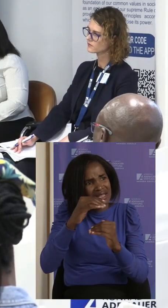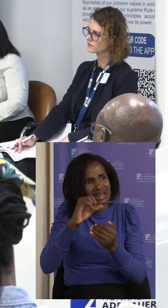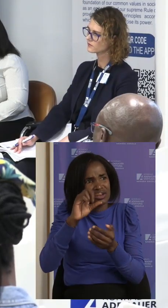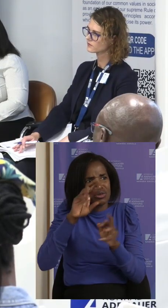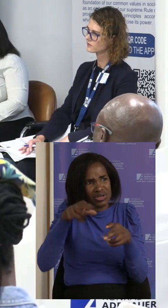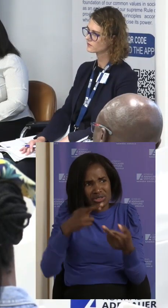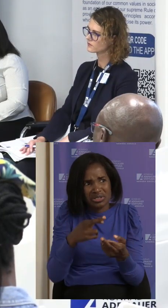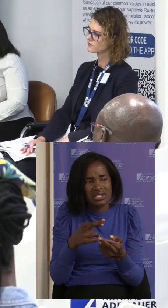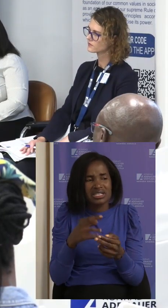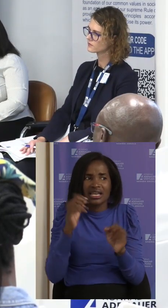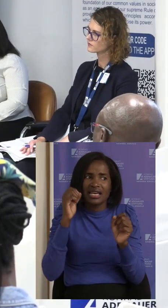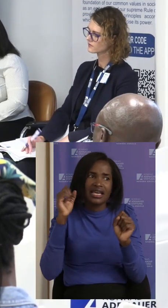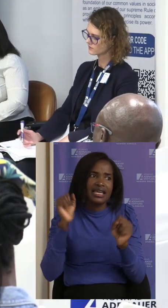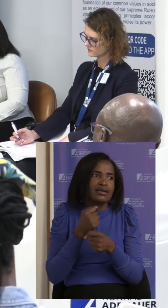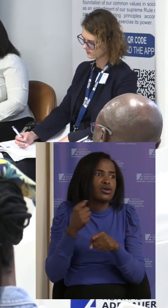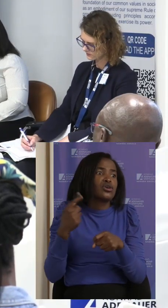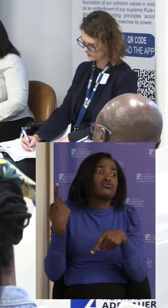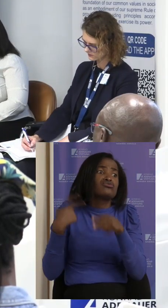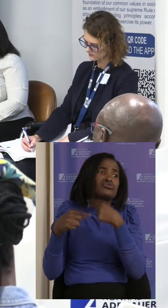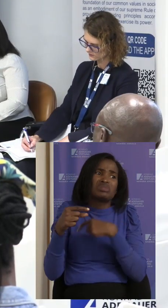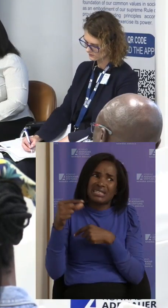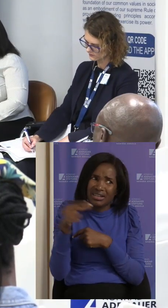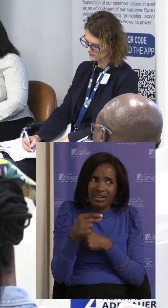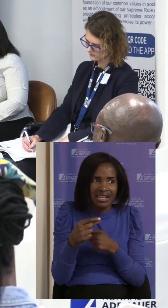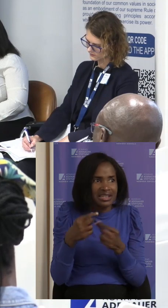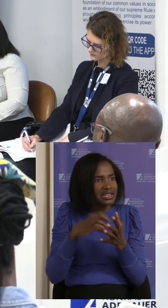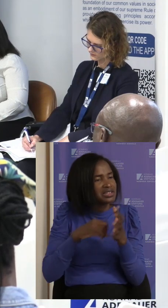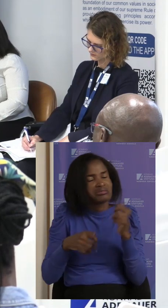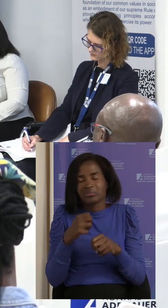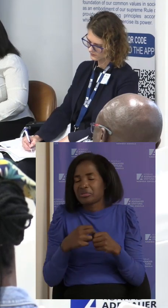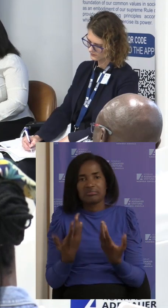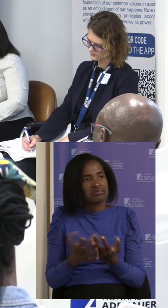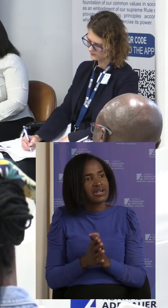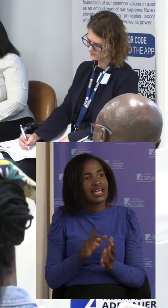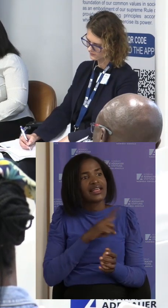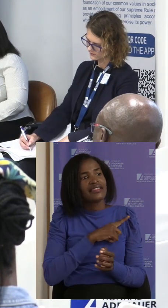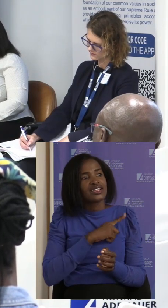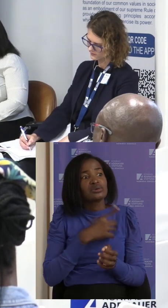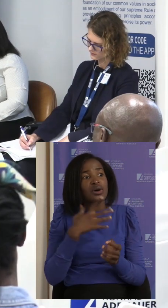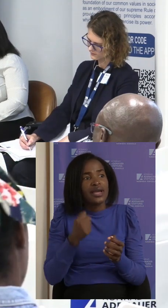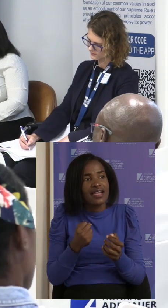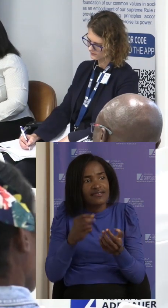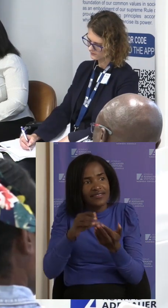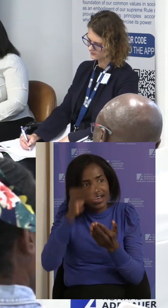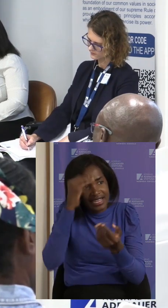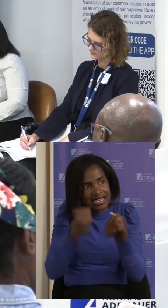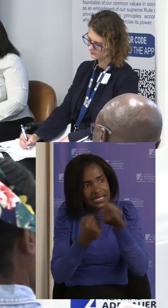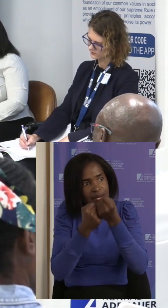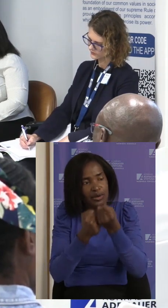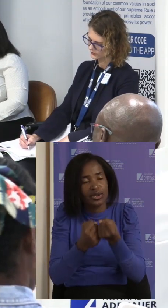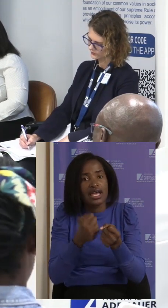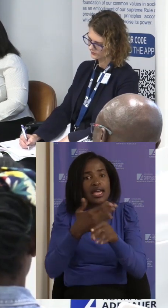repeat. Repeating a grade is not a solution. That is why we have learning support and what I said,